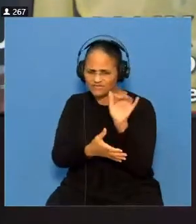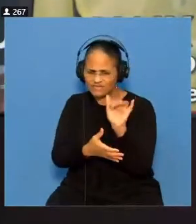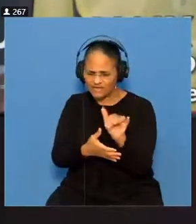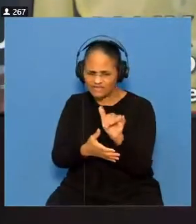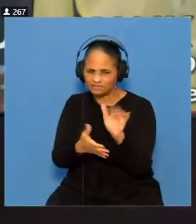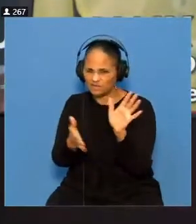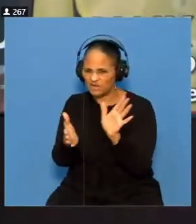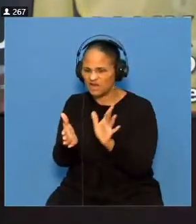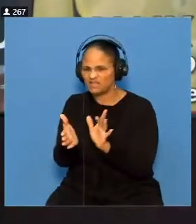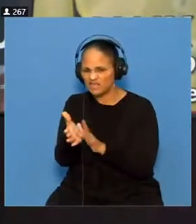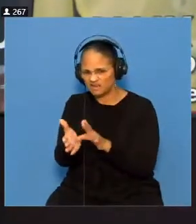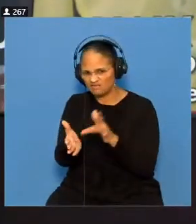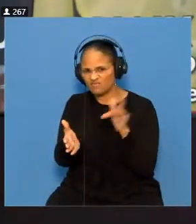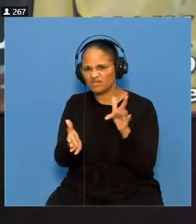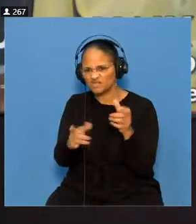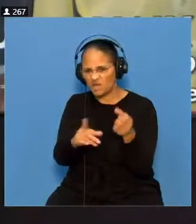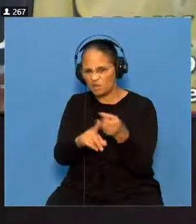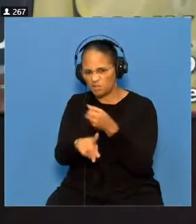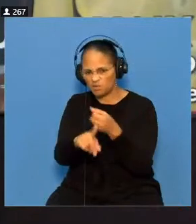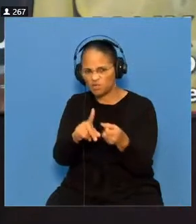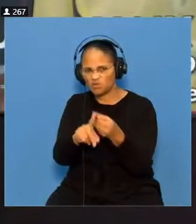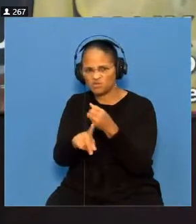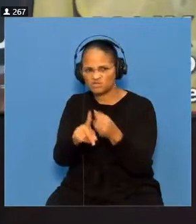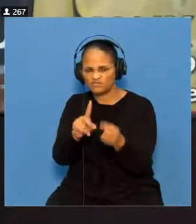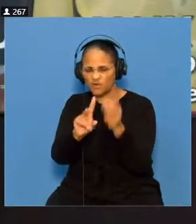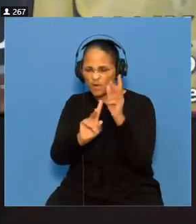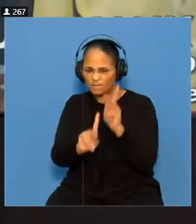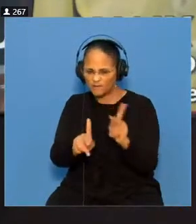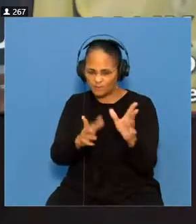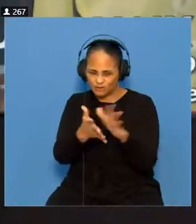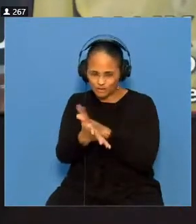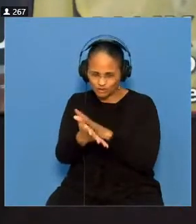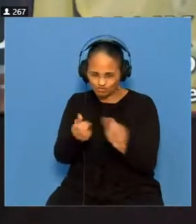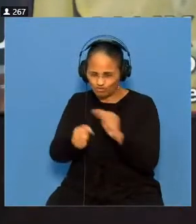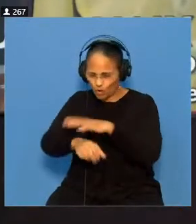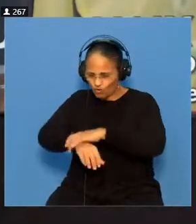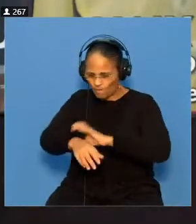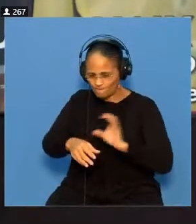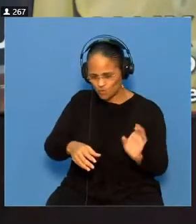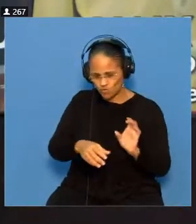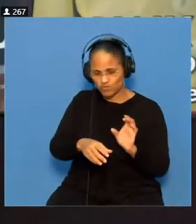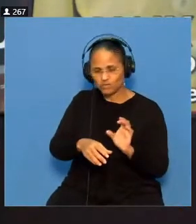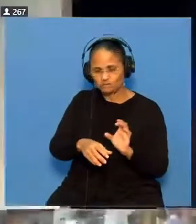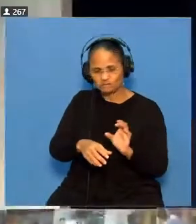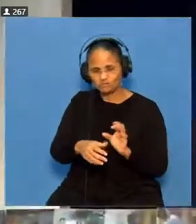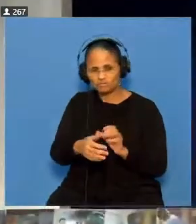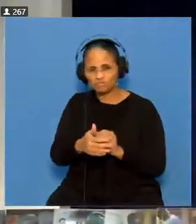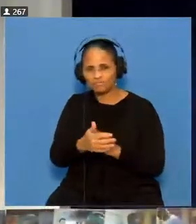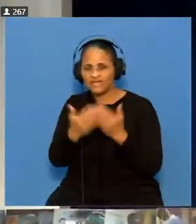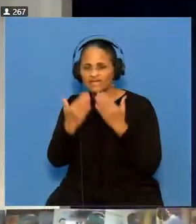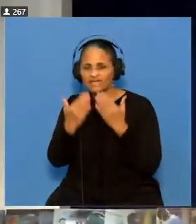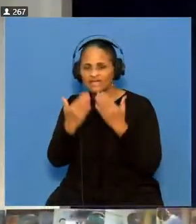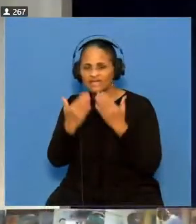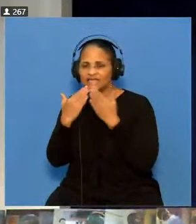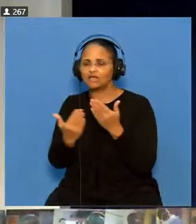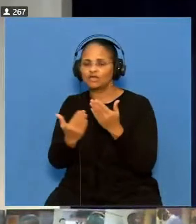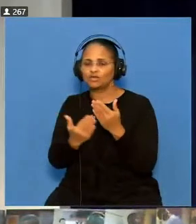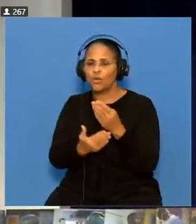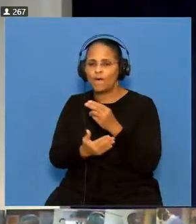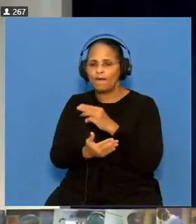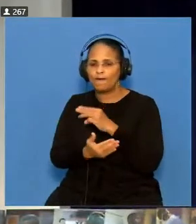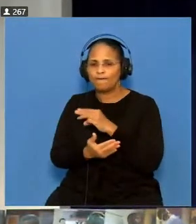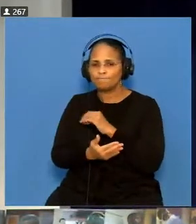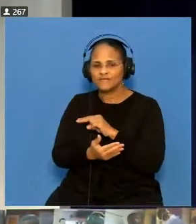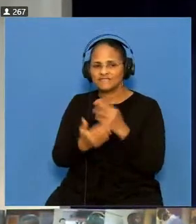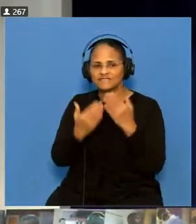over abuse of the process with respect to persons destroying or removing their bands. Thank you, Minister. And what I'll